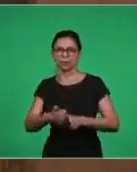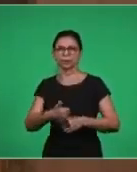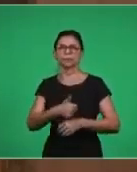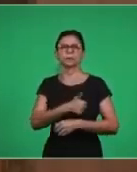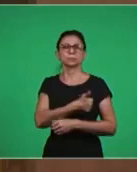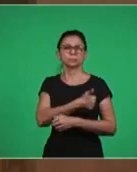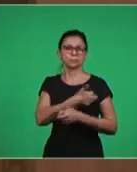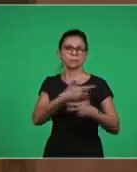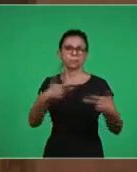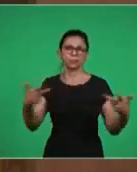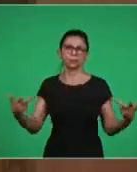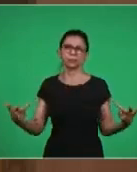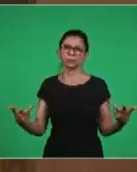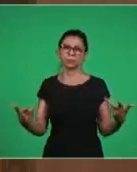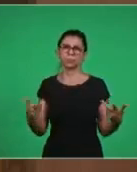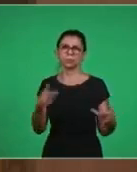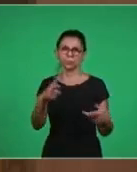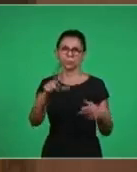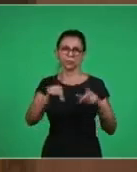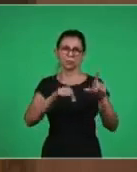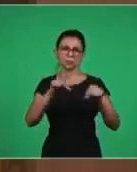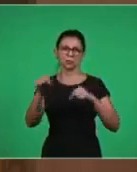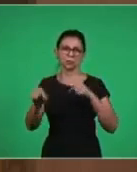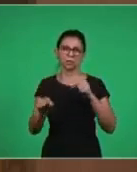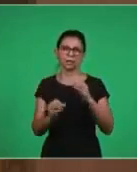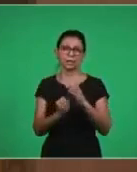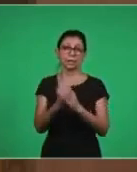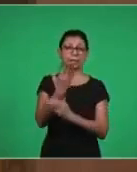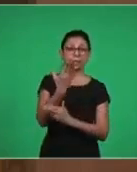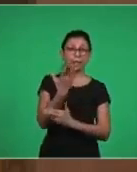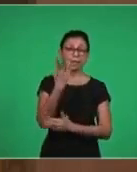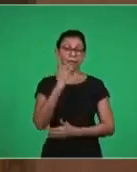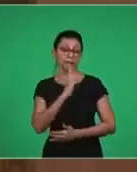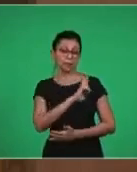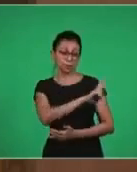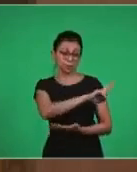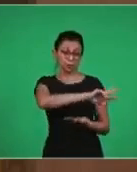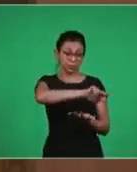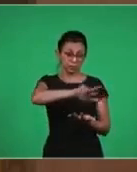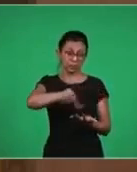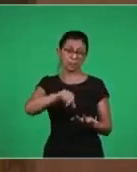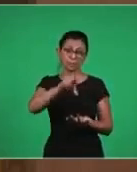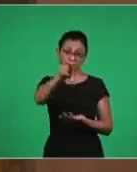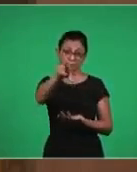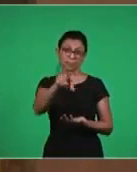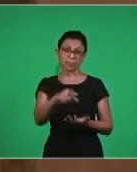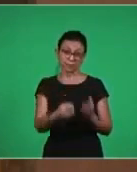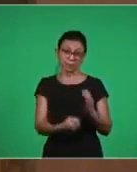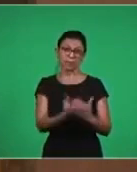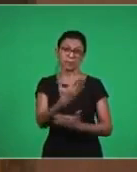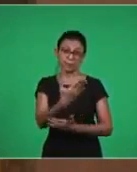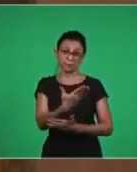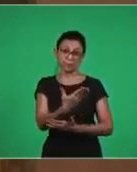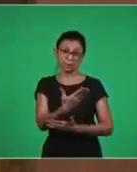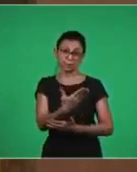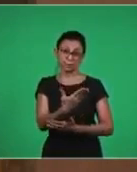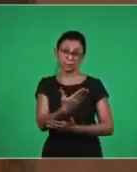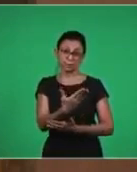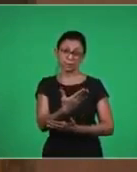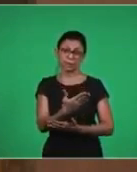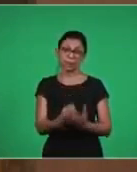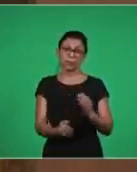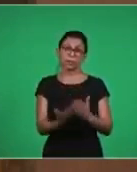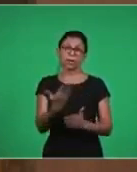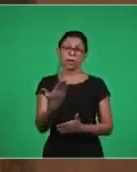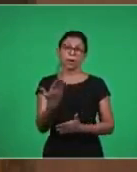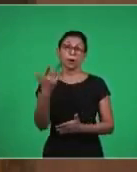Bible has a series of wonderful things. You can create many religions based on the Bible. You can create a